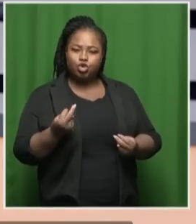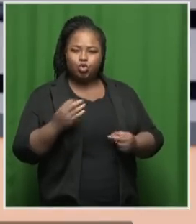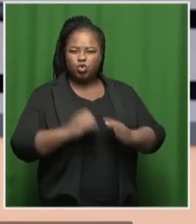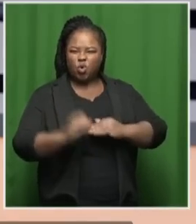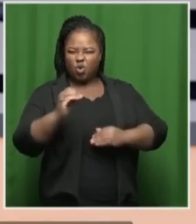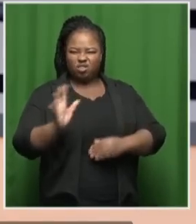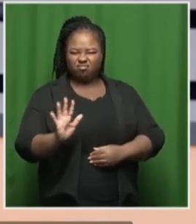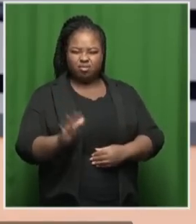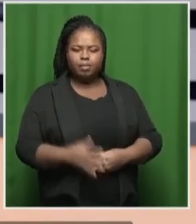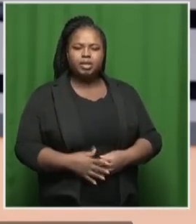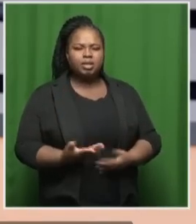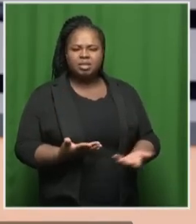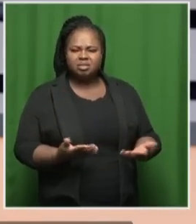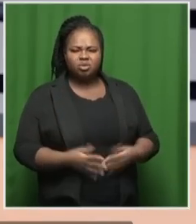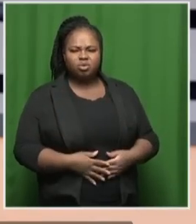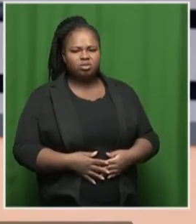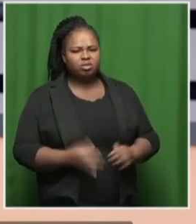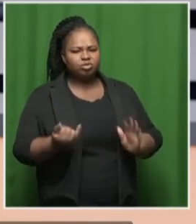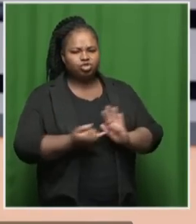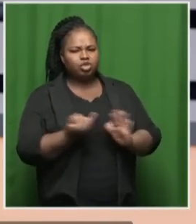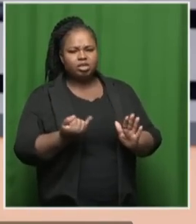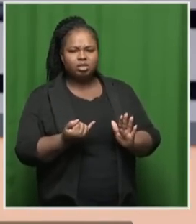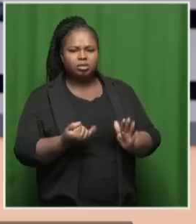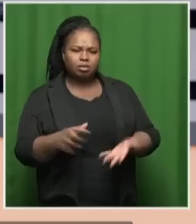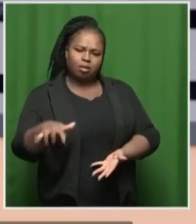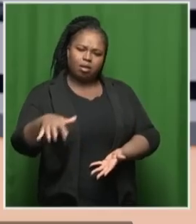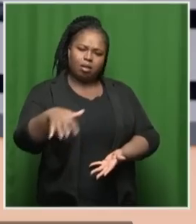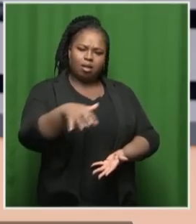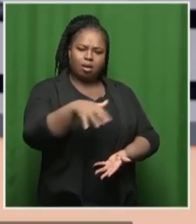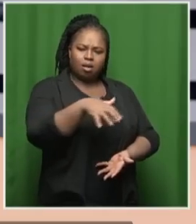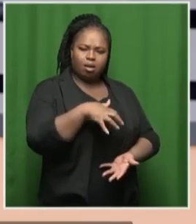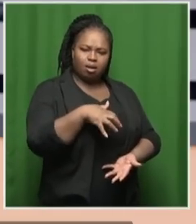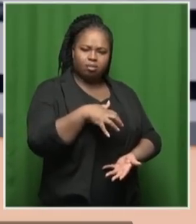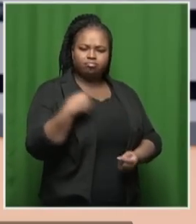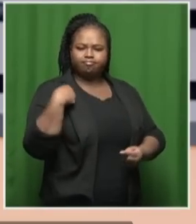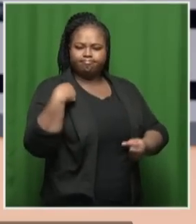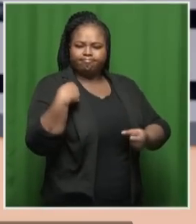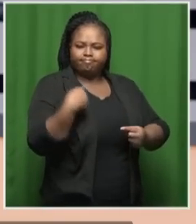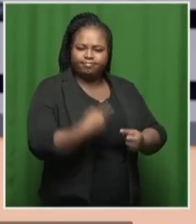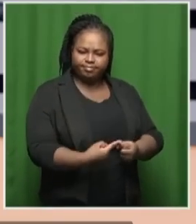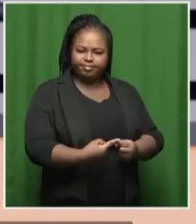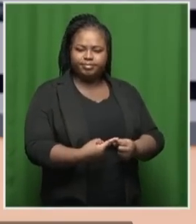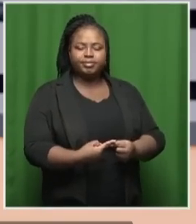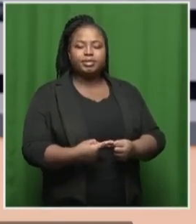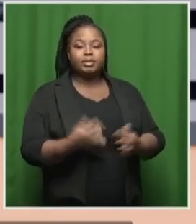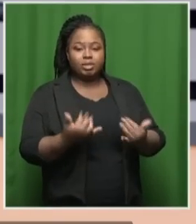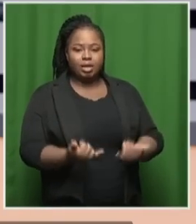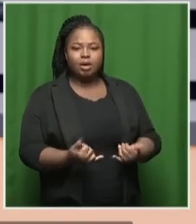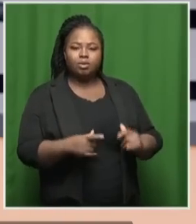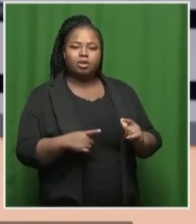of, there's no breaking news in this. This is just a recollection of where we've come from, building up to these